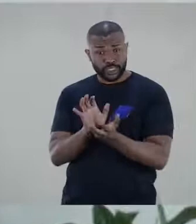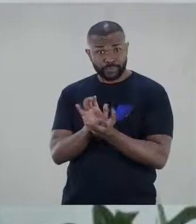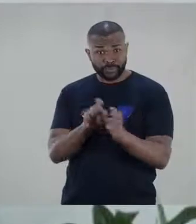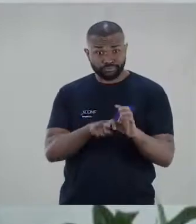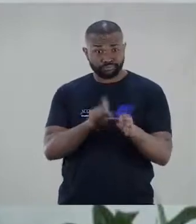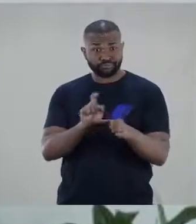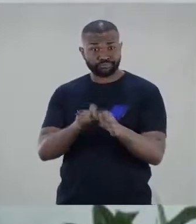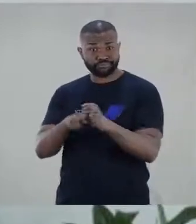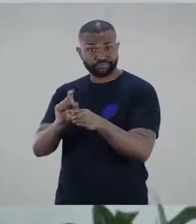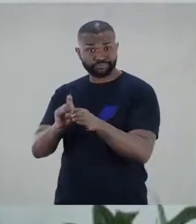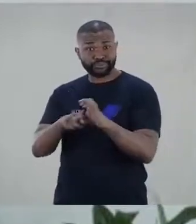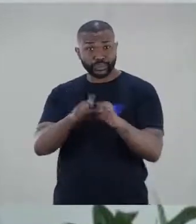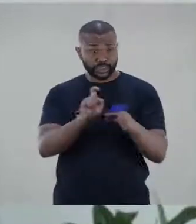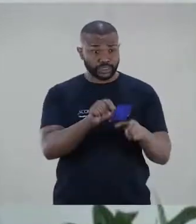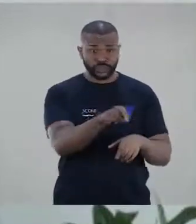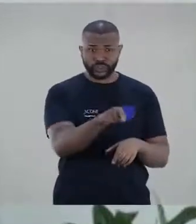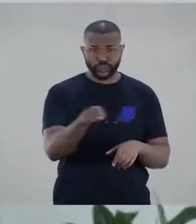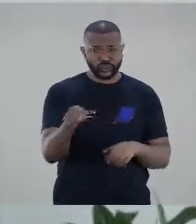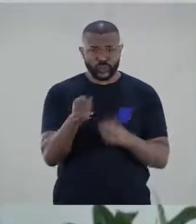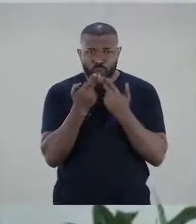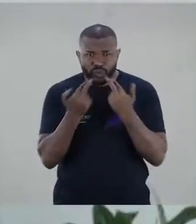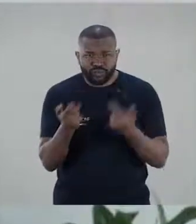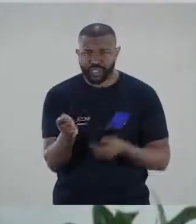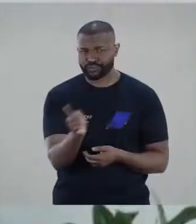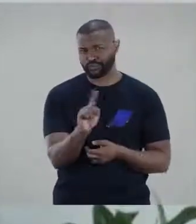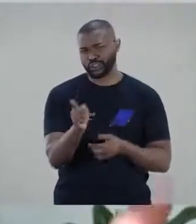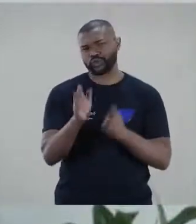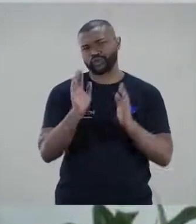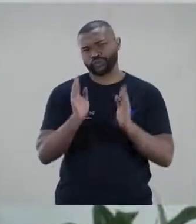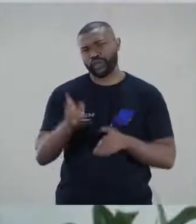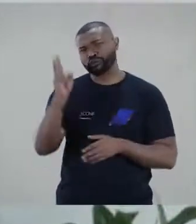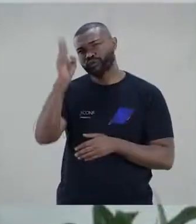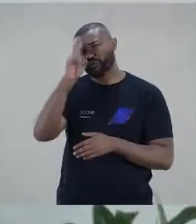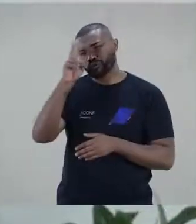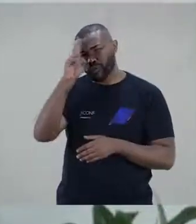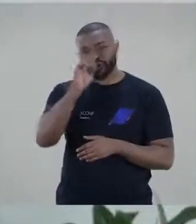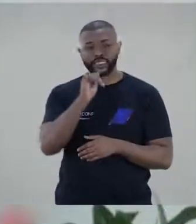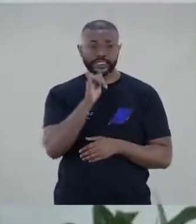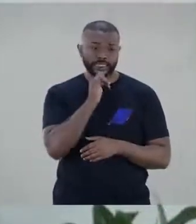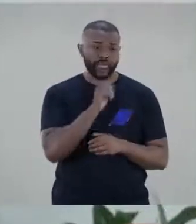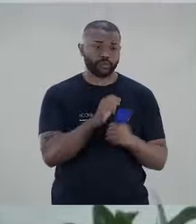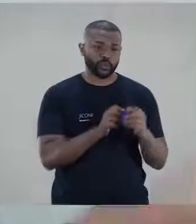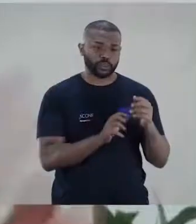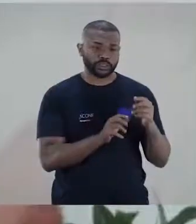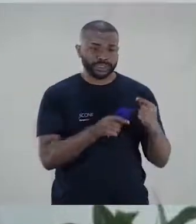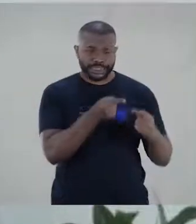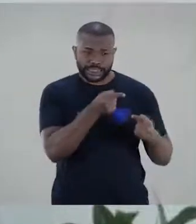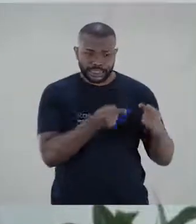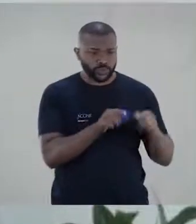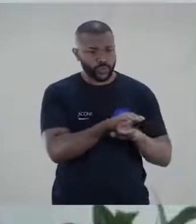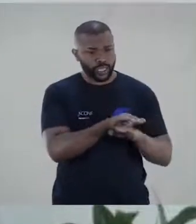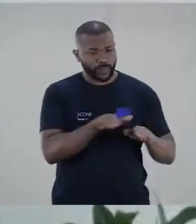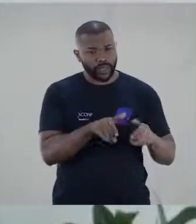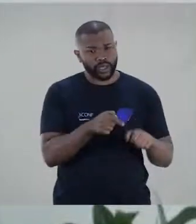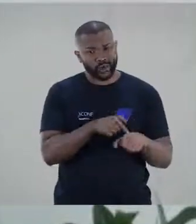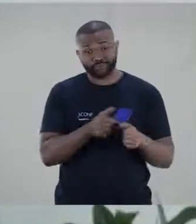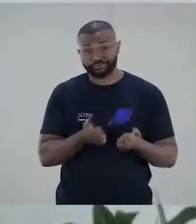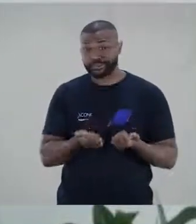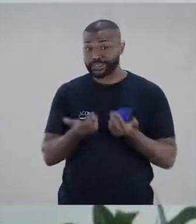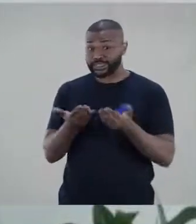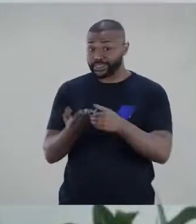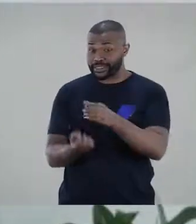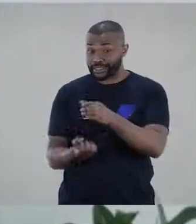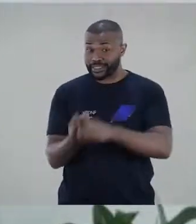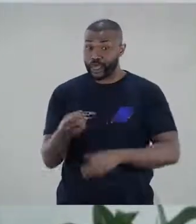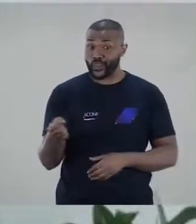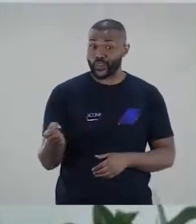is an old age story around removing friction from delivery for now a new persona of developers. Now we